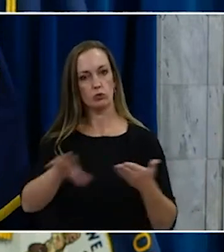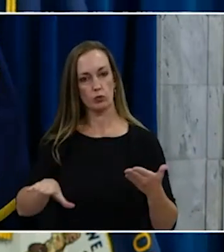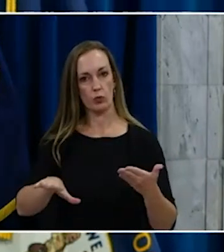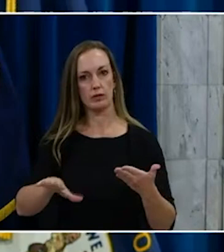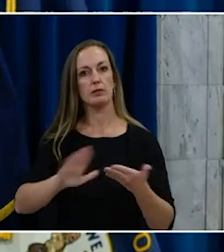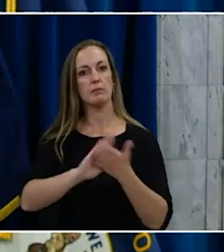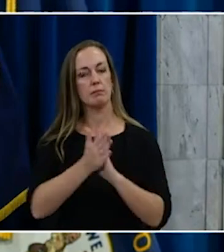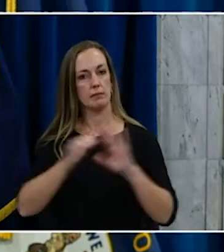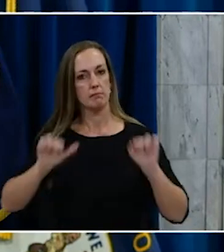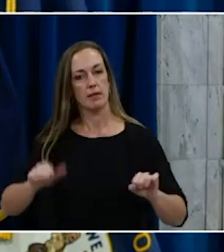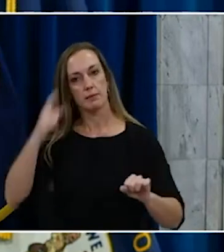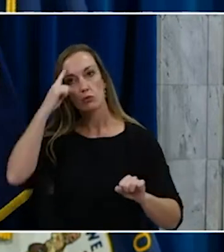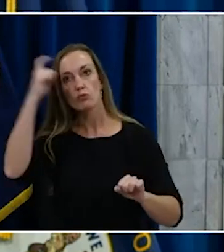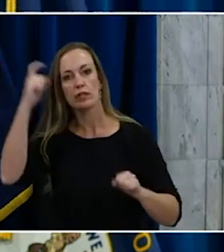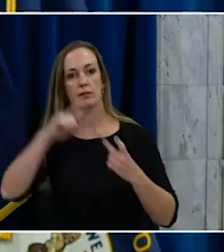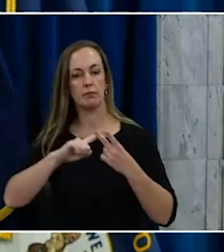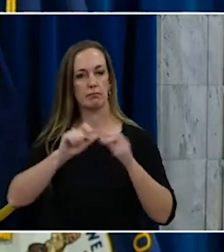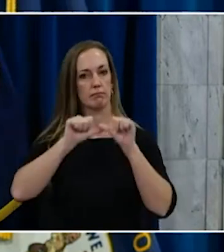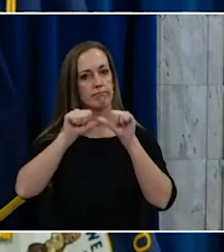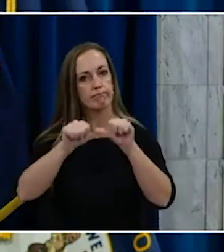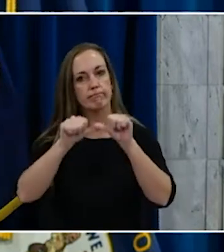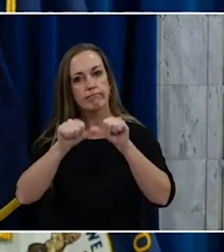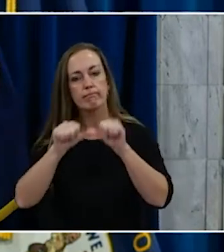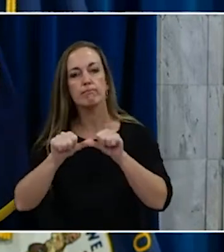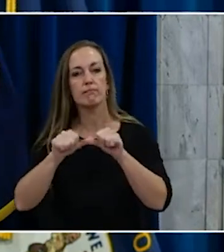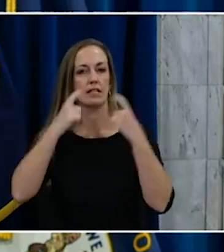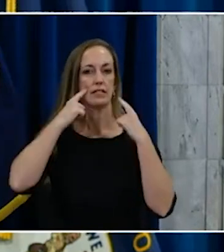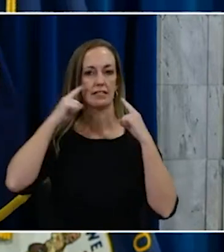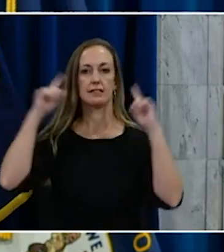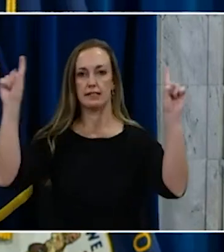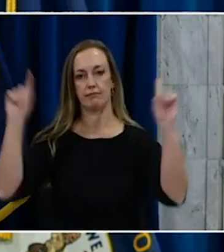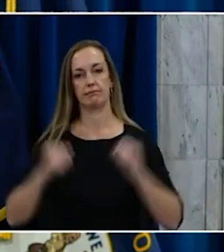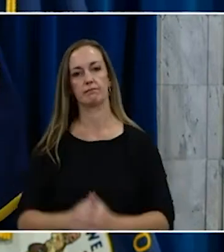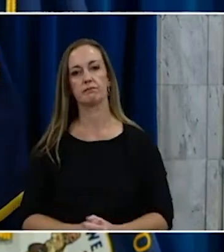dream, to persist, and to succeed.